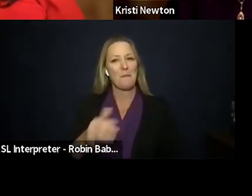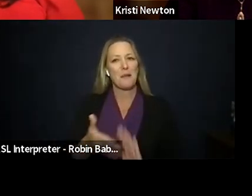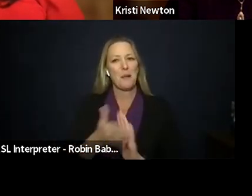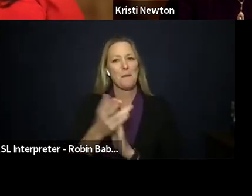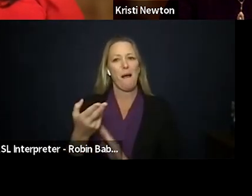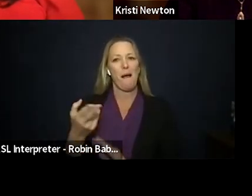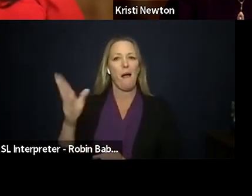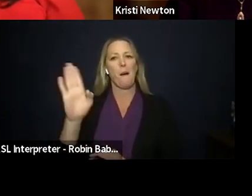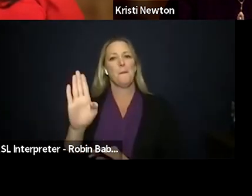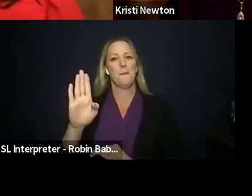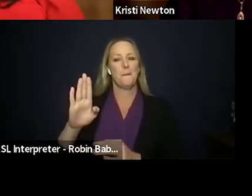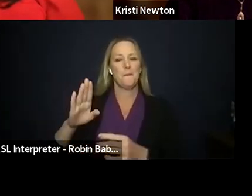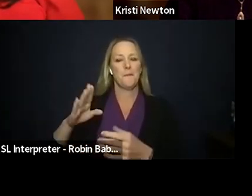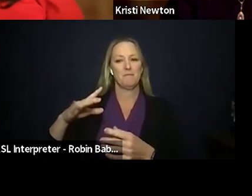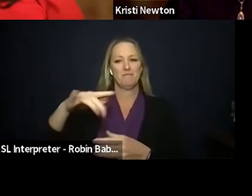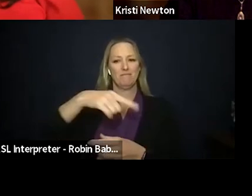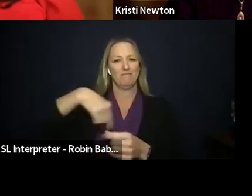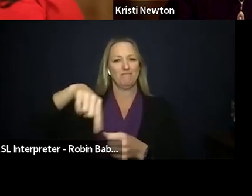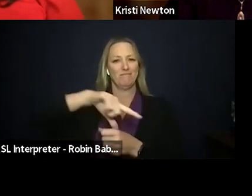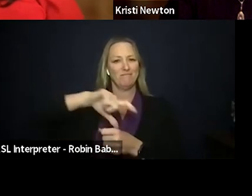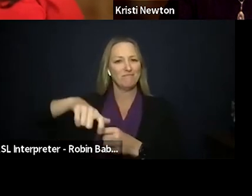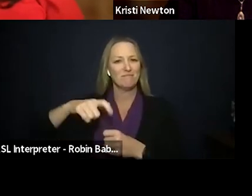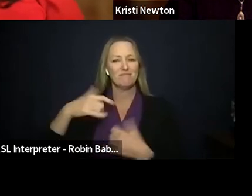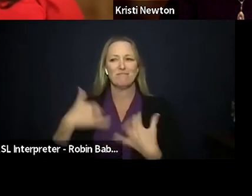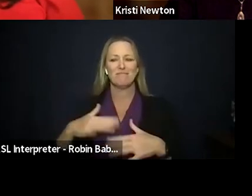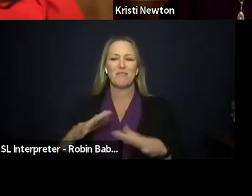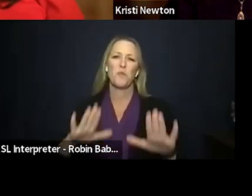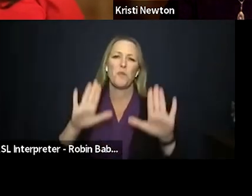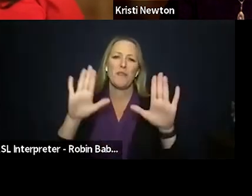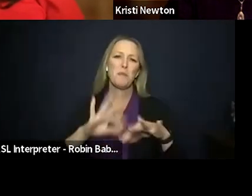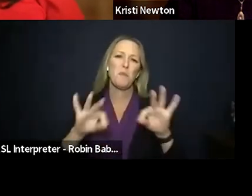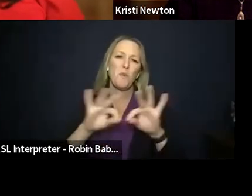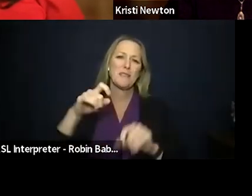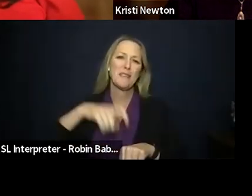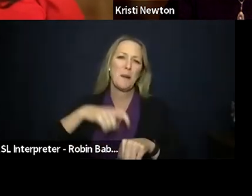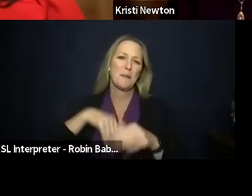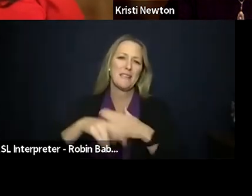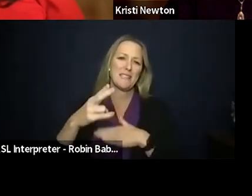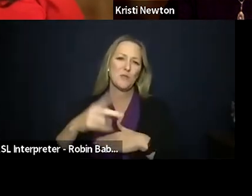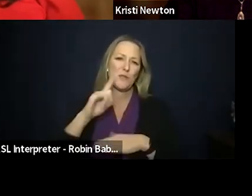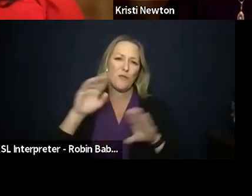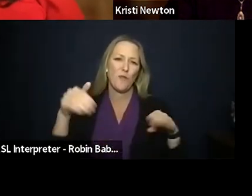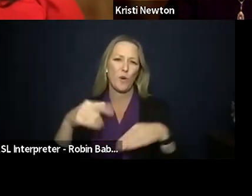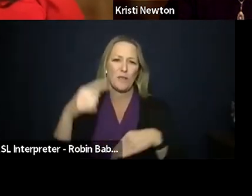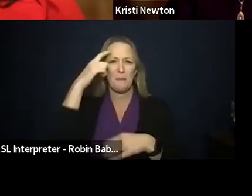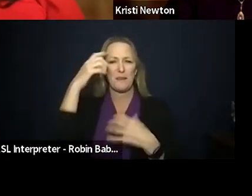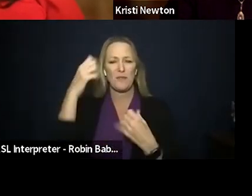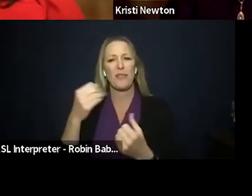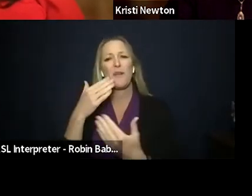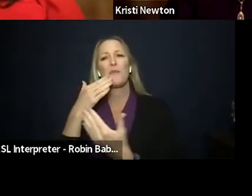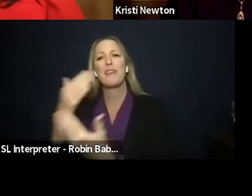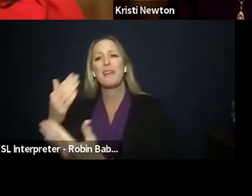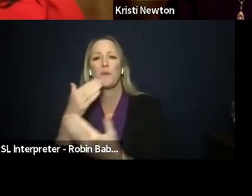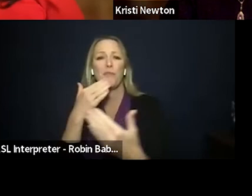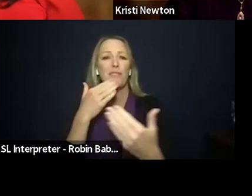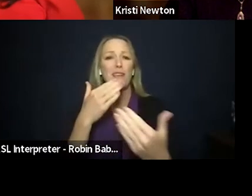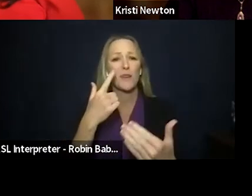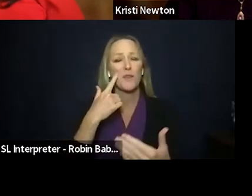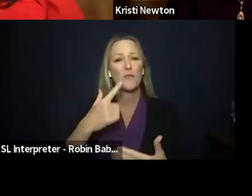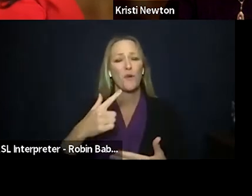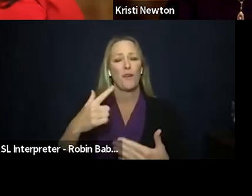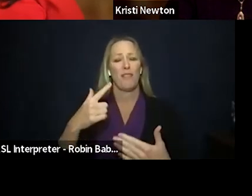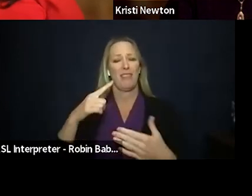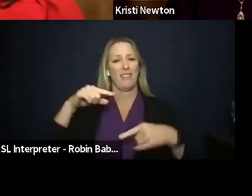time in our history to focus on mental health and so thank you miss newton thank you dr glazer for this professional and very